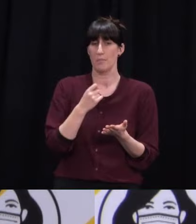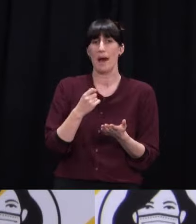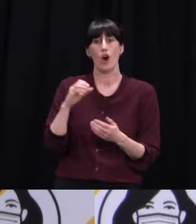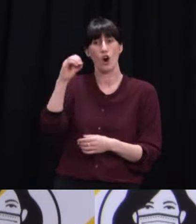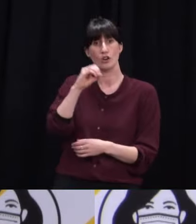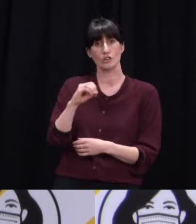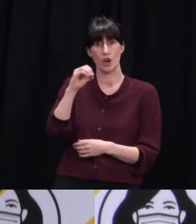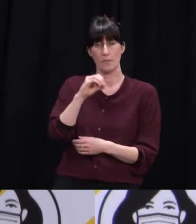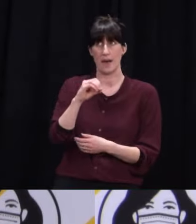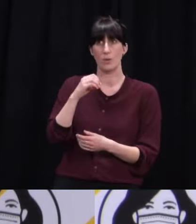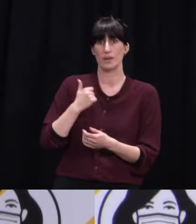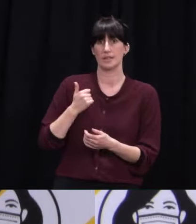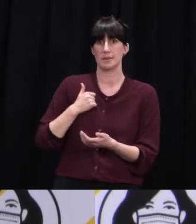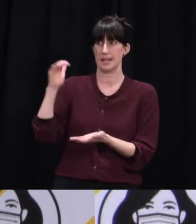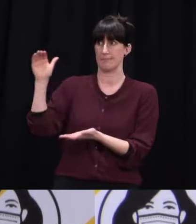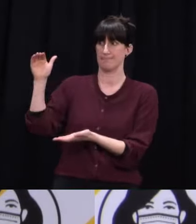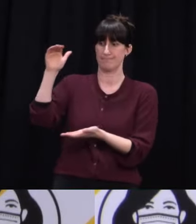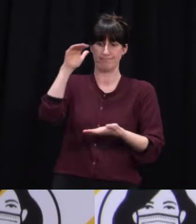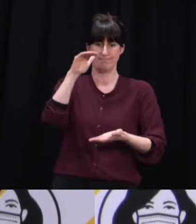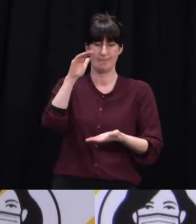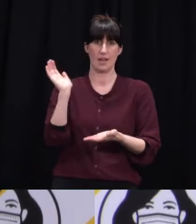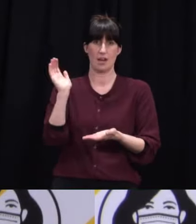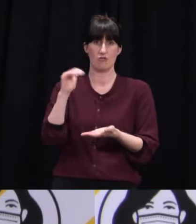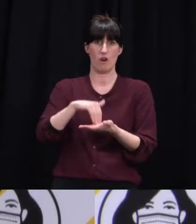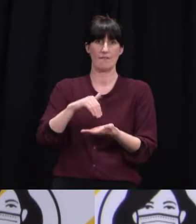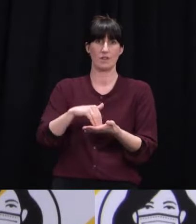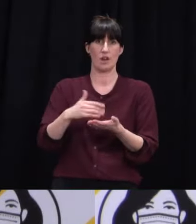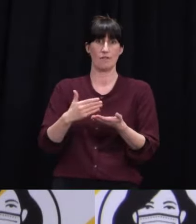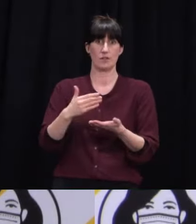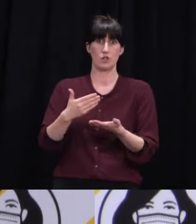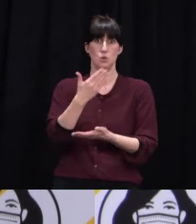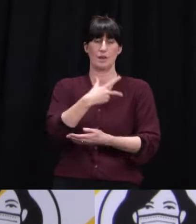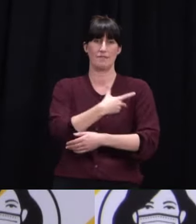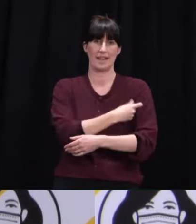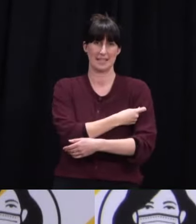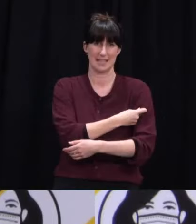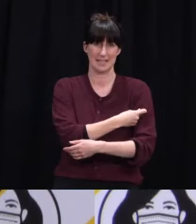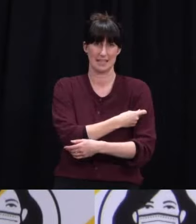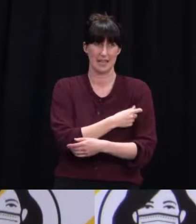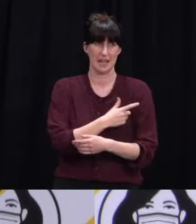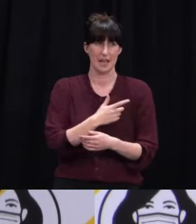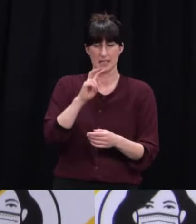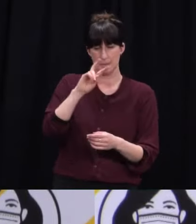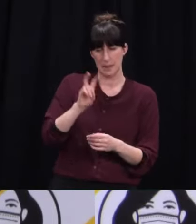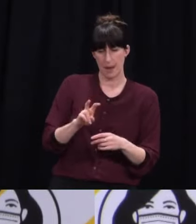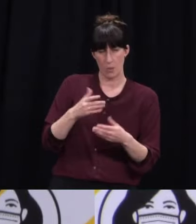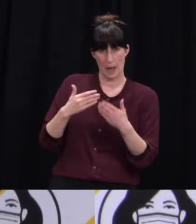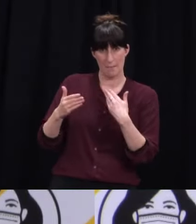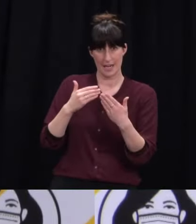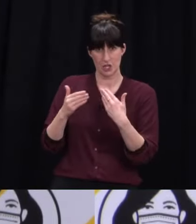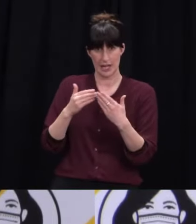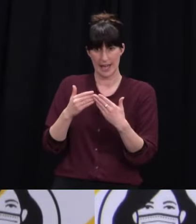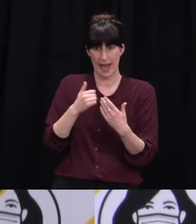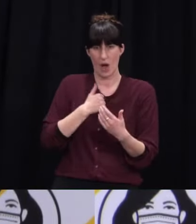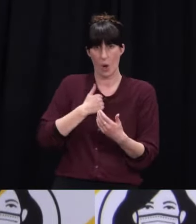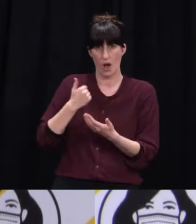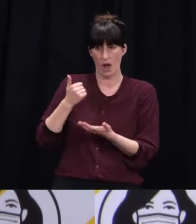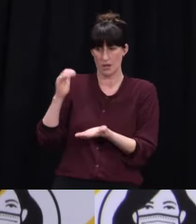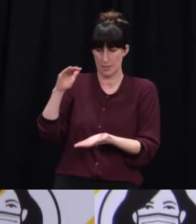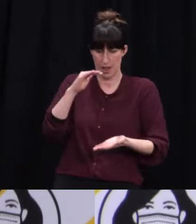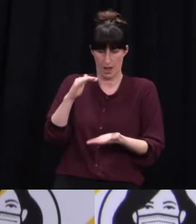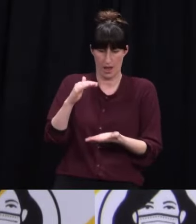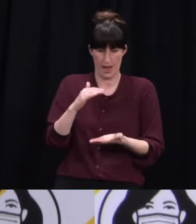a good idea of the sort of deliveries that we'll be getting through September. We'll be managing carefully to make sure that we don't run out before the end of September. From